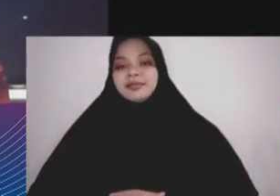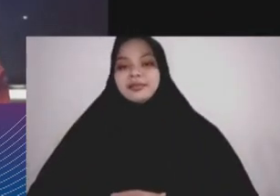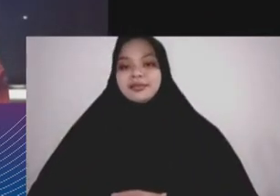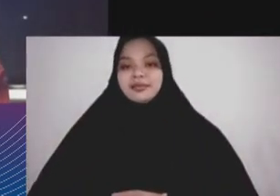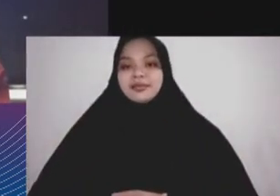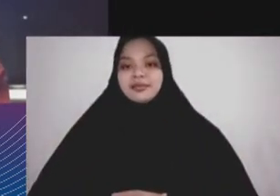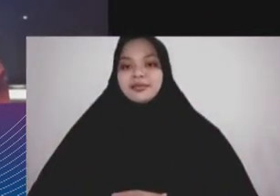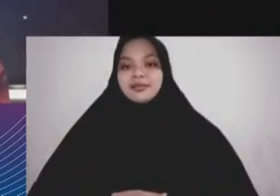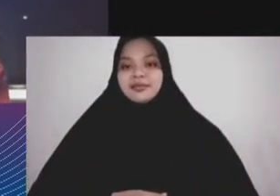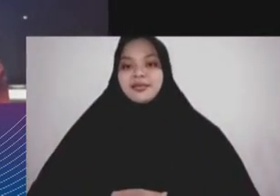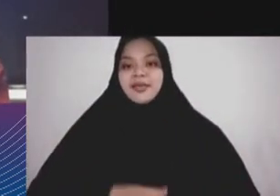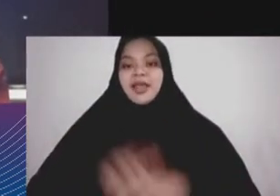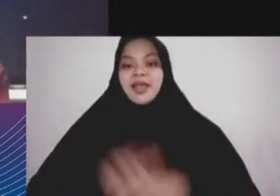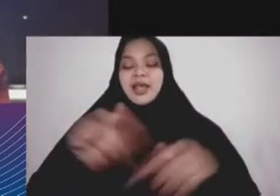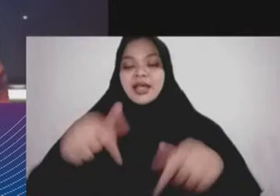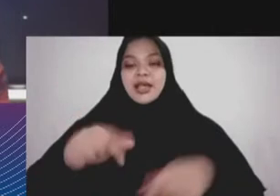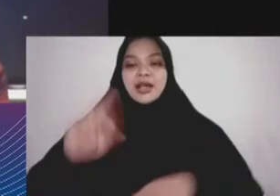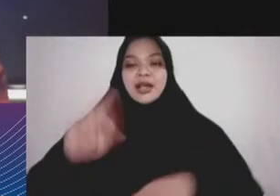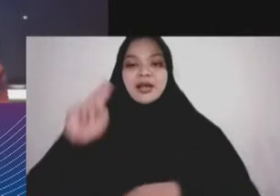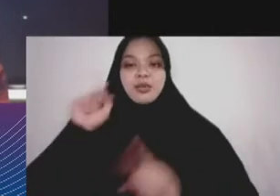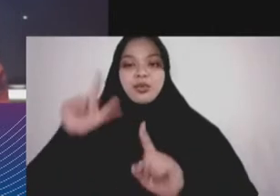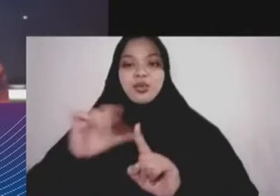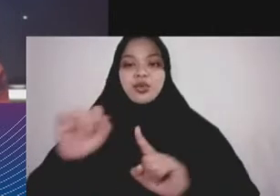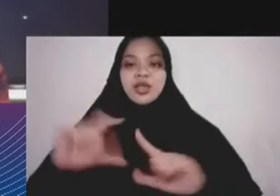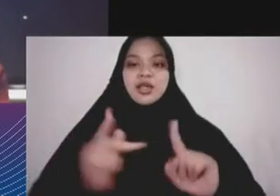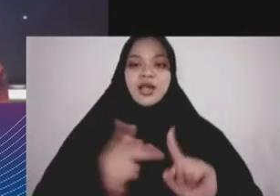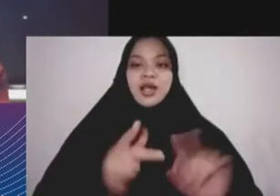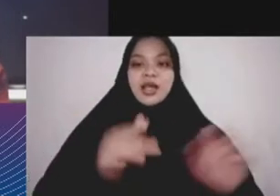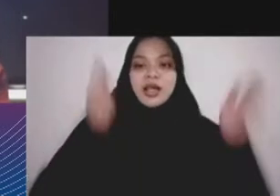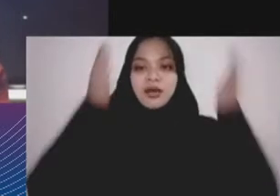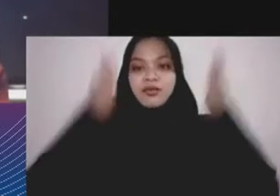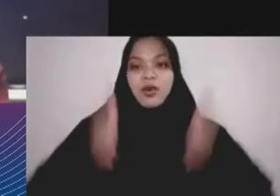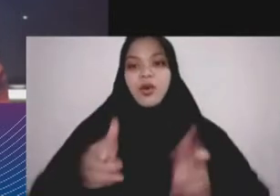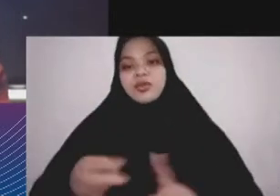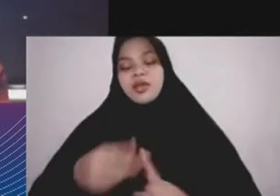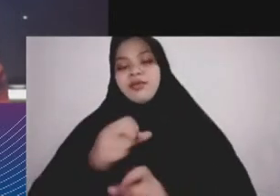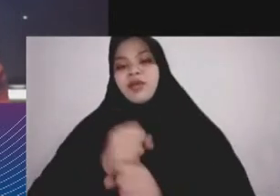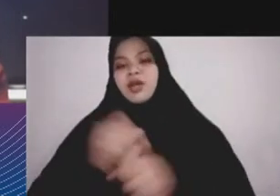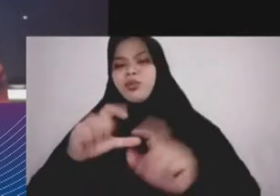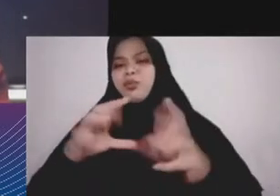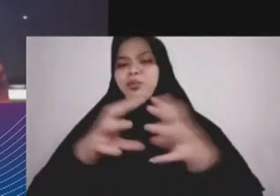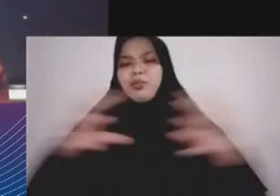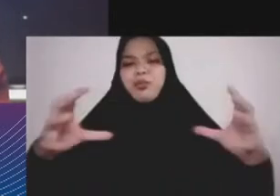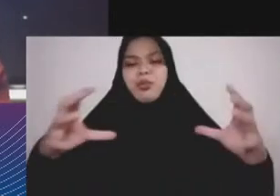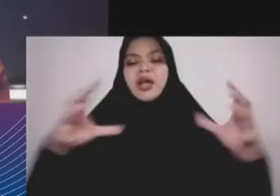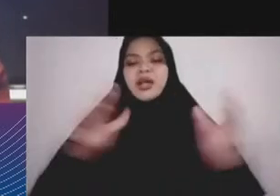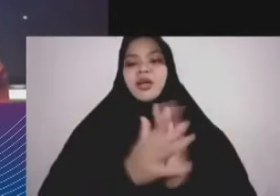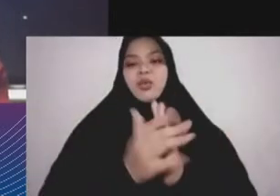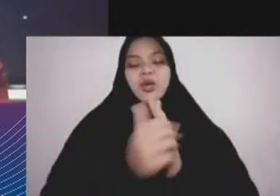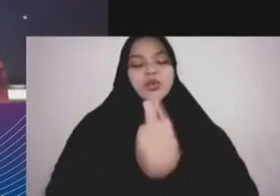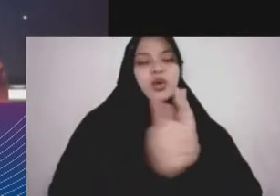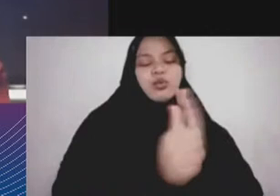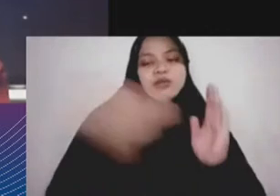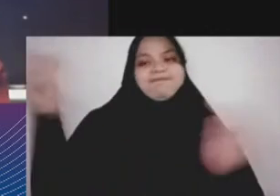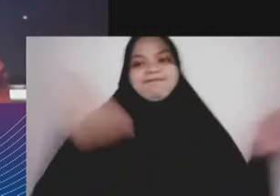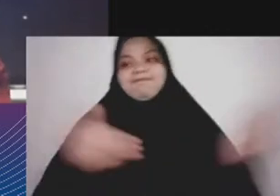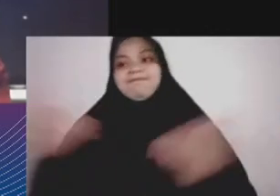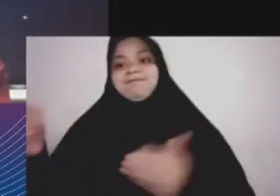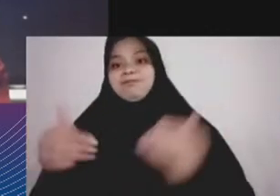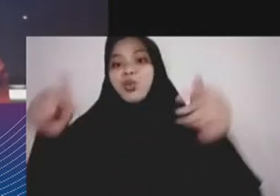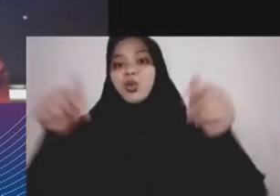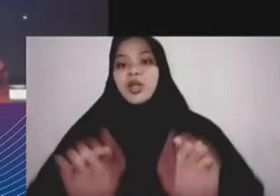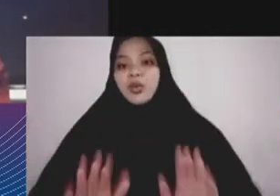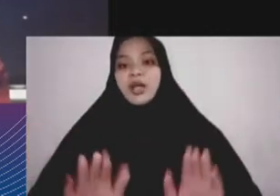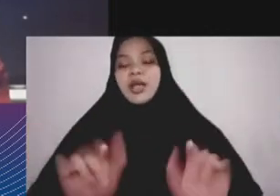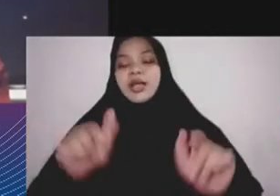again with Budia Pitaloka. We do the focus group discussion, so many, and then so a lot of expert in dealing with this one. So this one now become